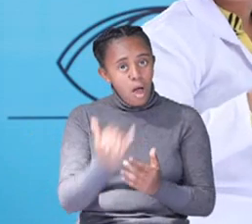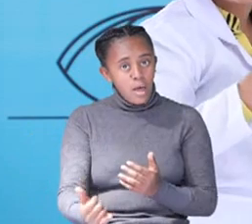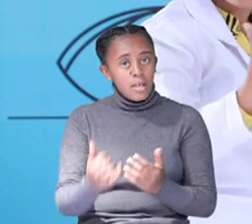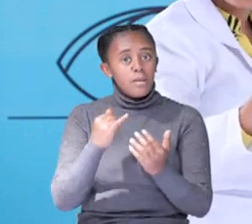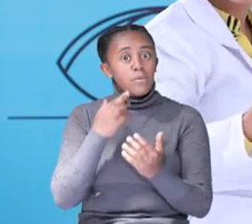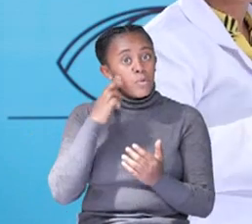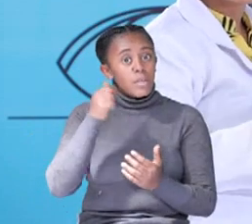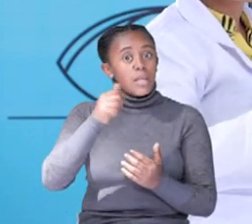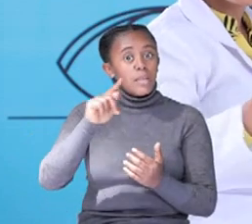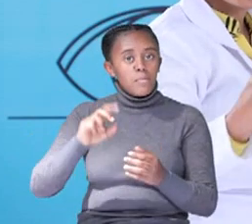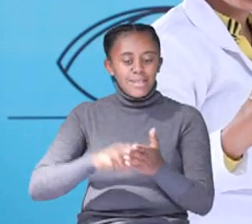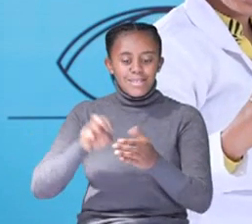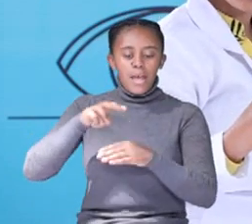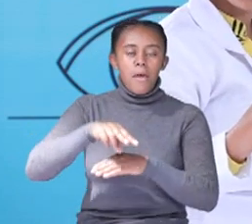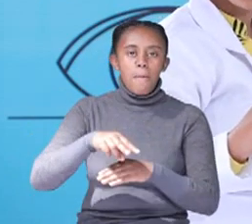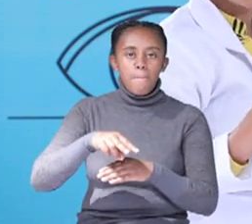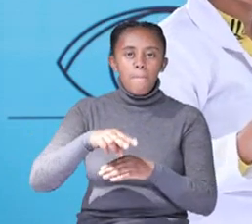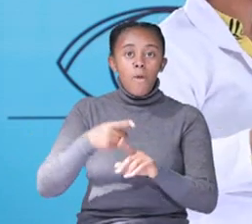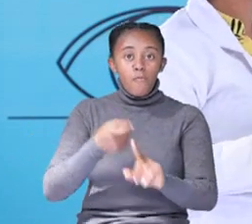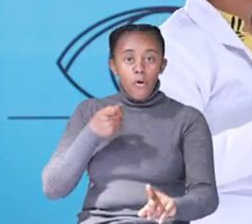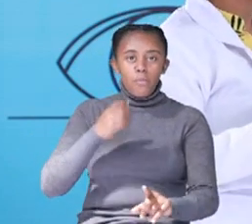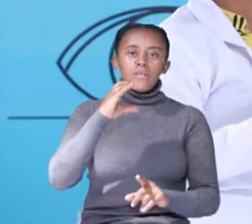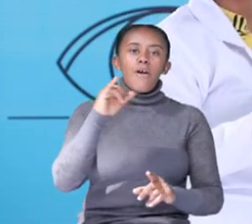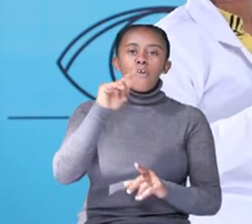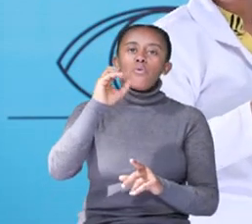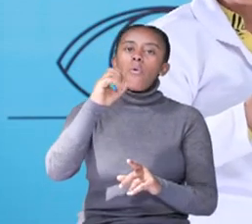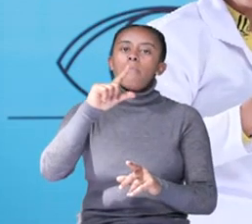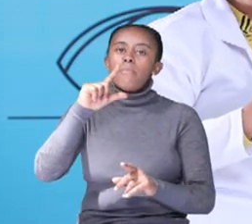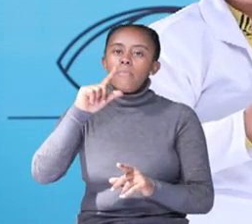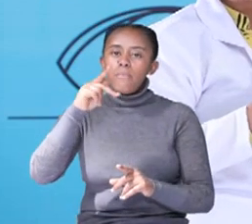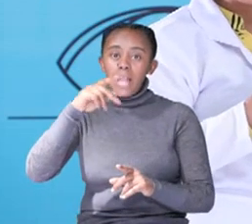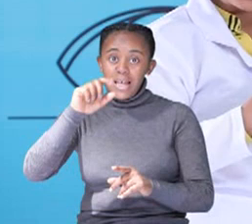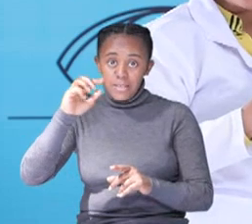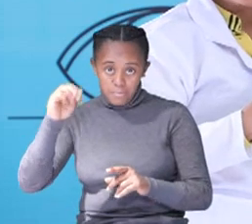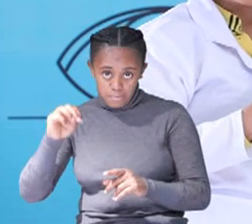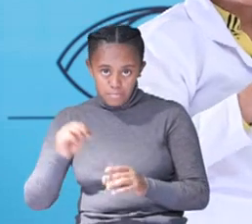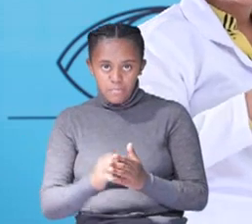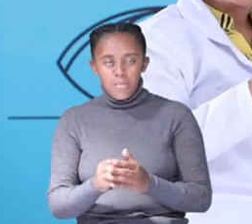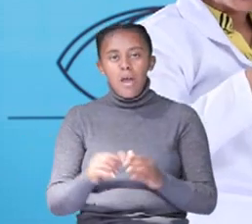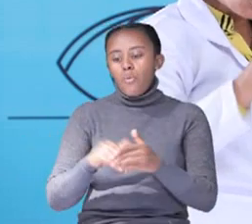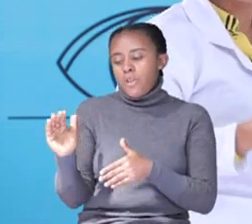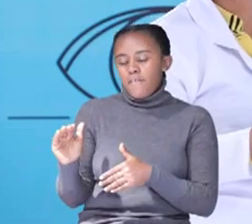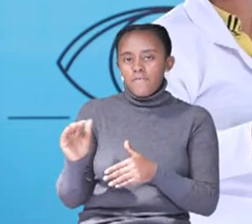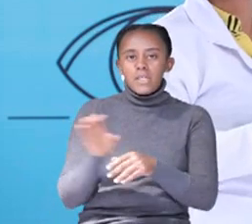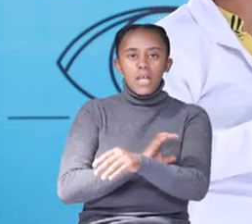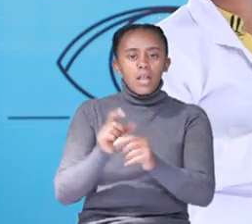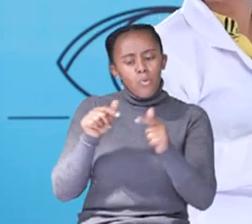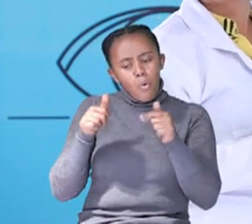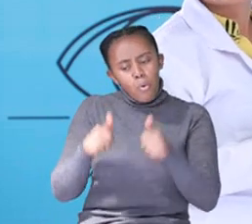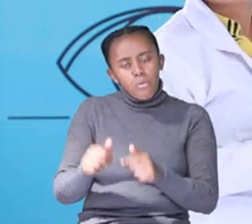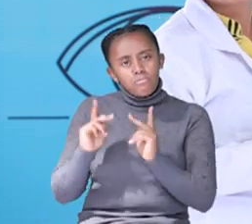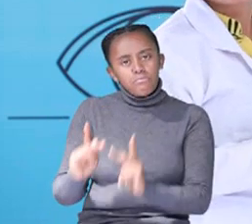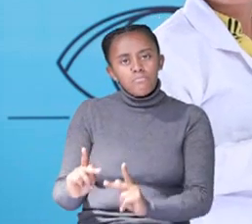ATP cannot escape from the cytoplasm, which means ATP cannot leave cell, and it is always present